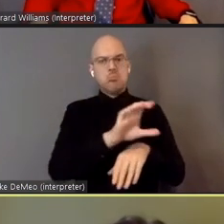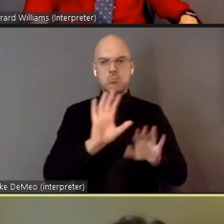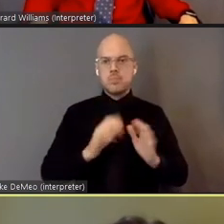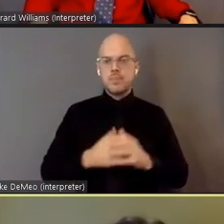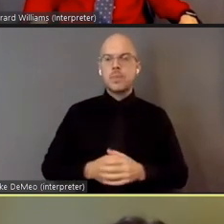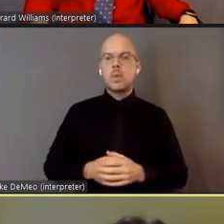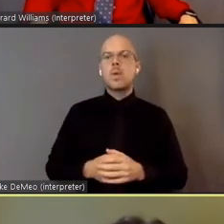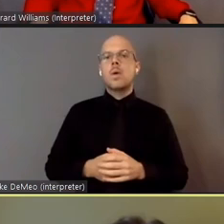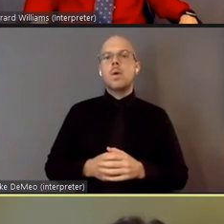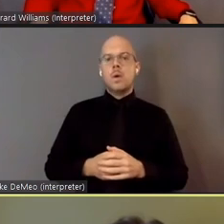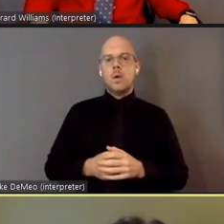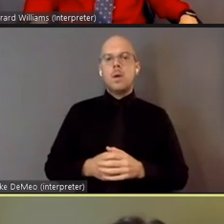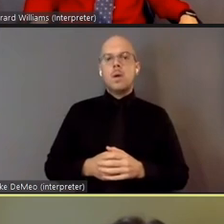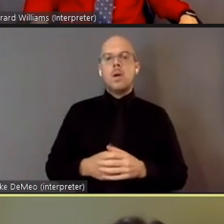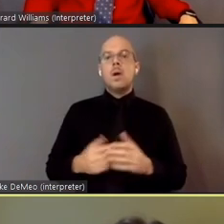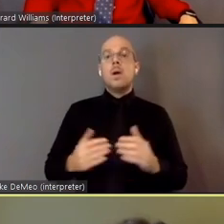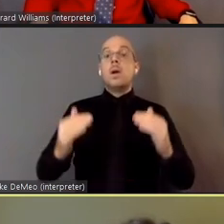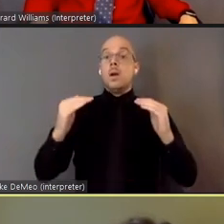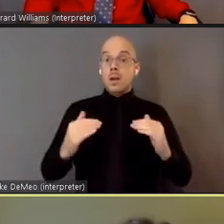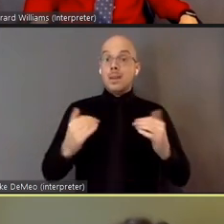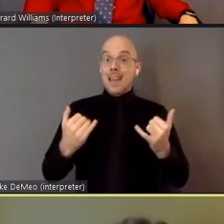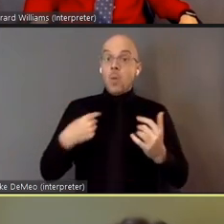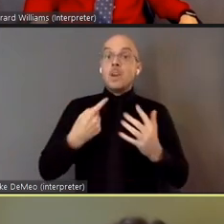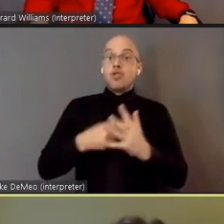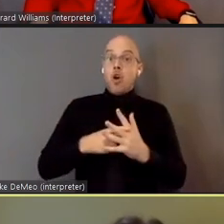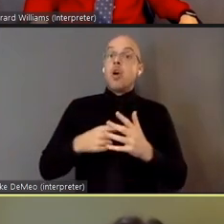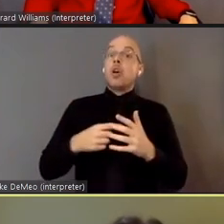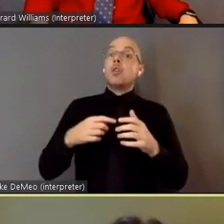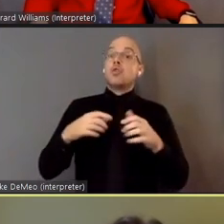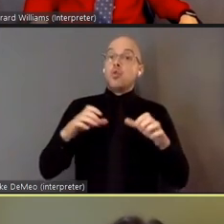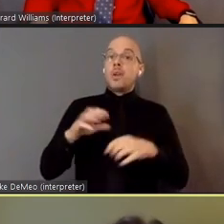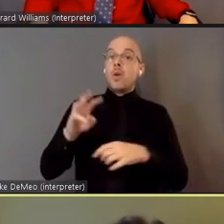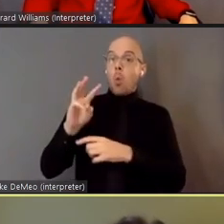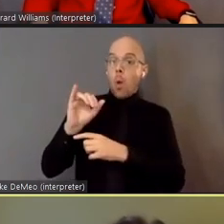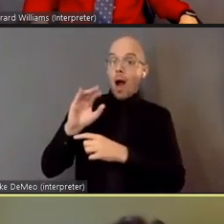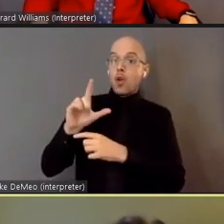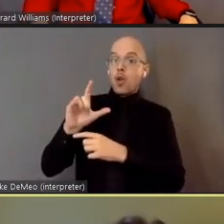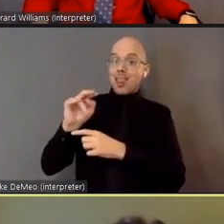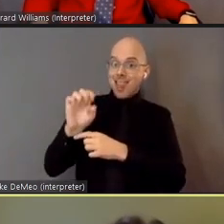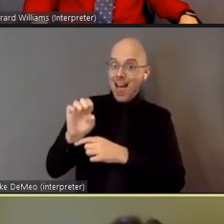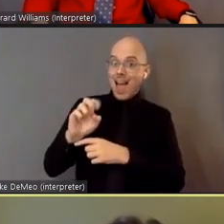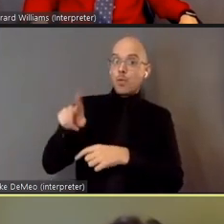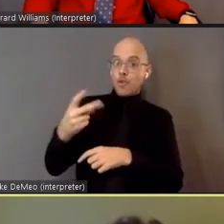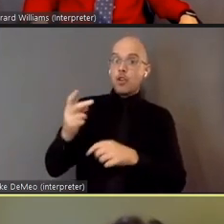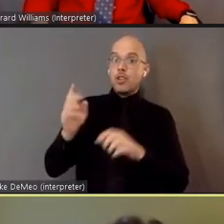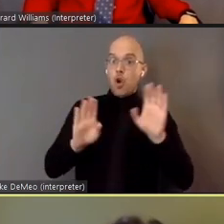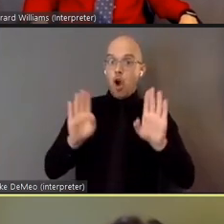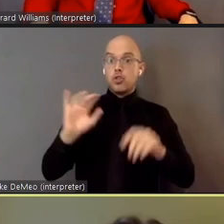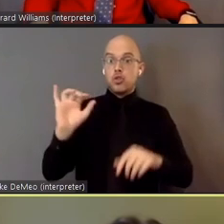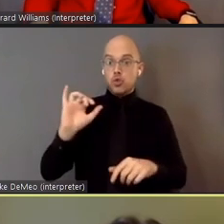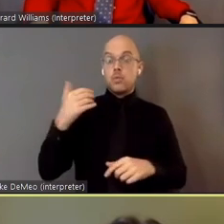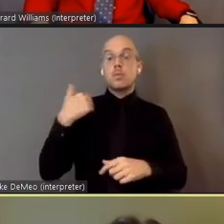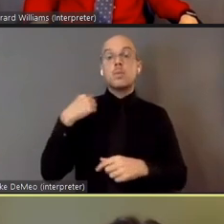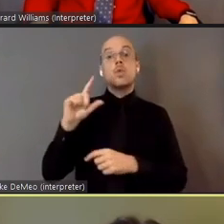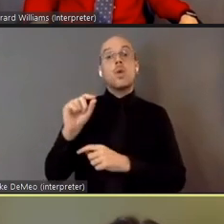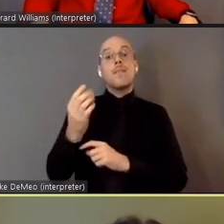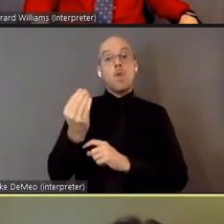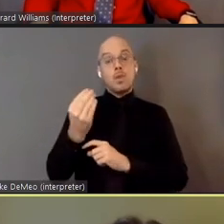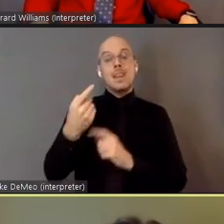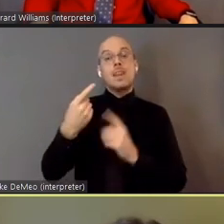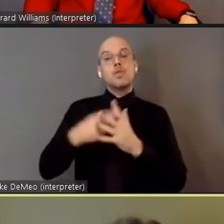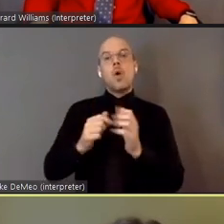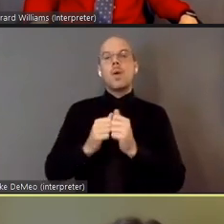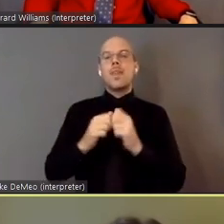So we've moved into wireline reverse auctions as well. So in 2014, we started with the